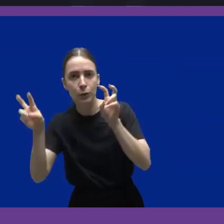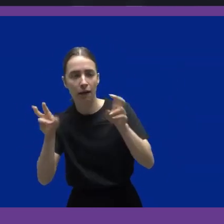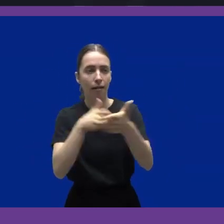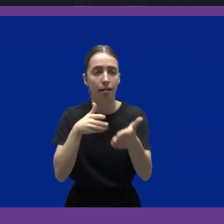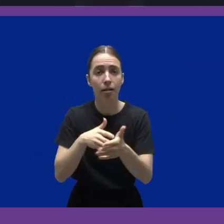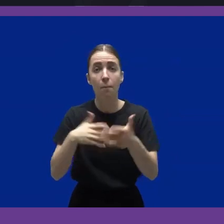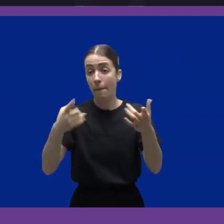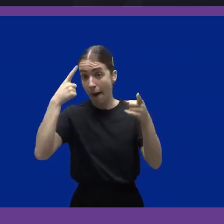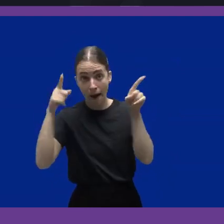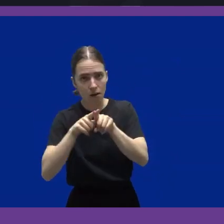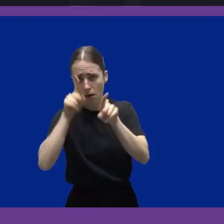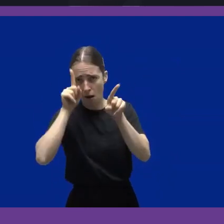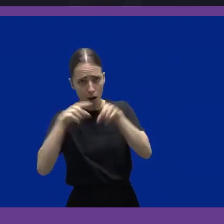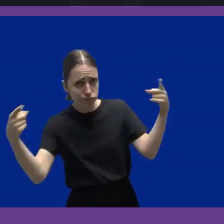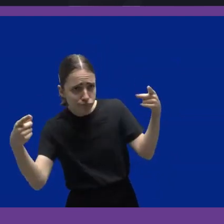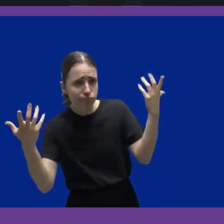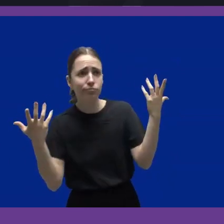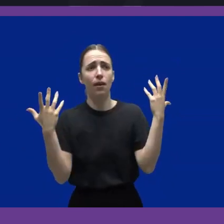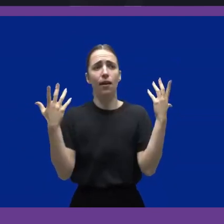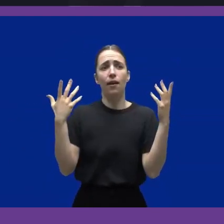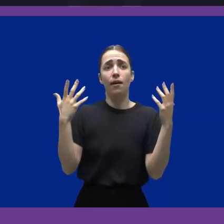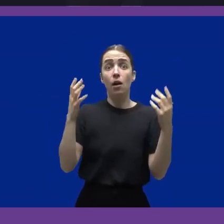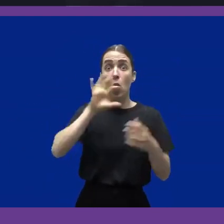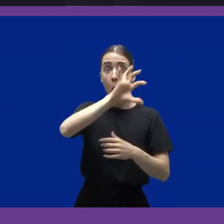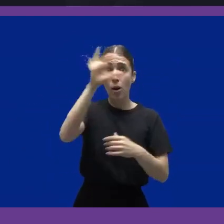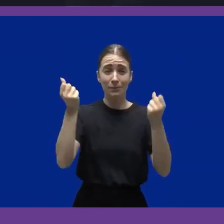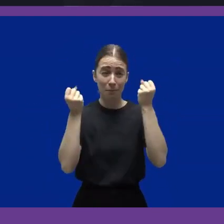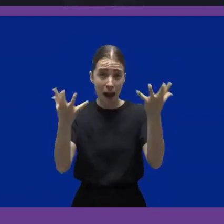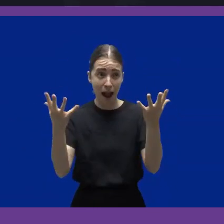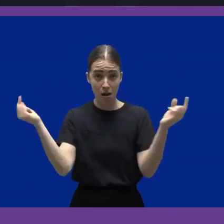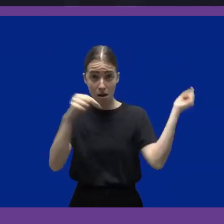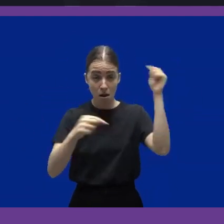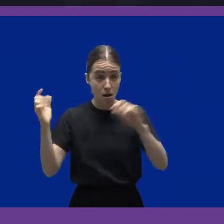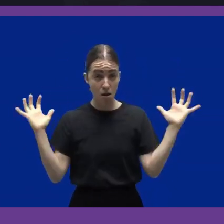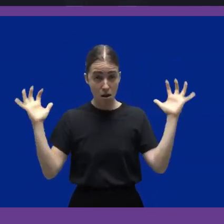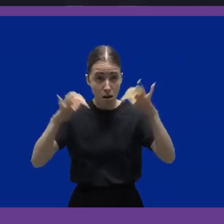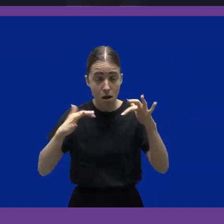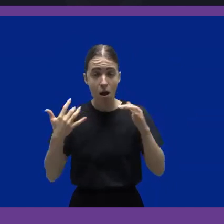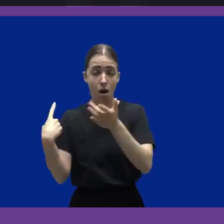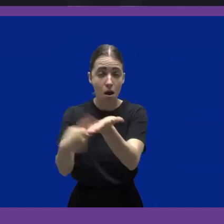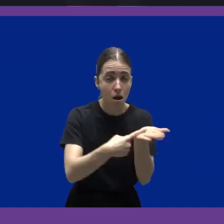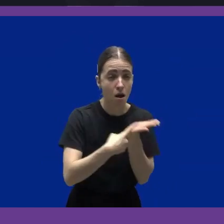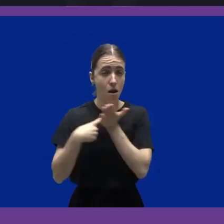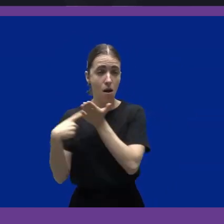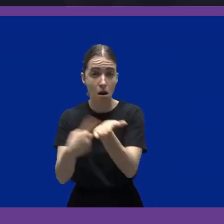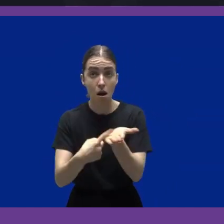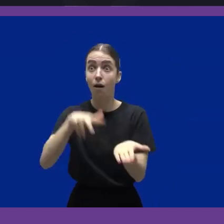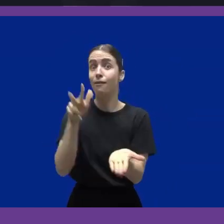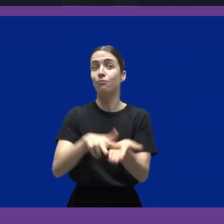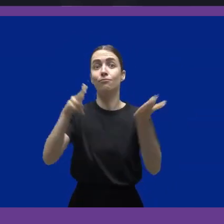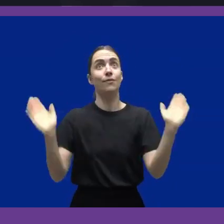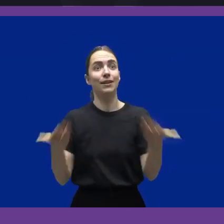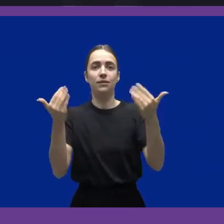agreements between so many countries and so many organizations. As I said, this is part of the AccessibleEU project,